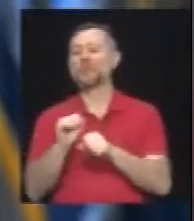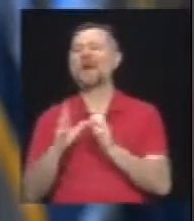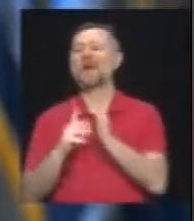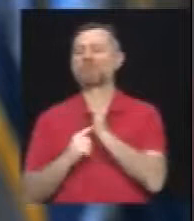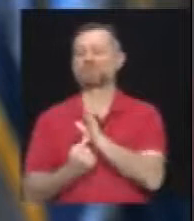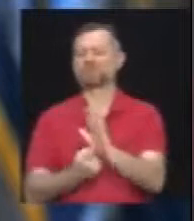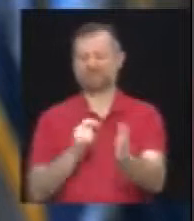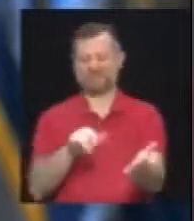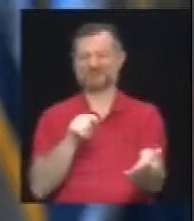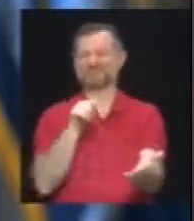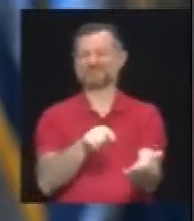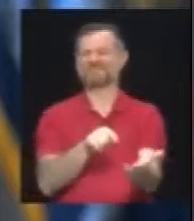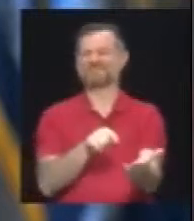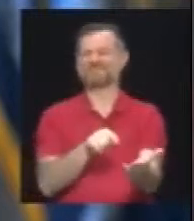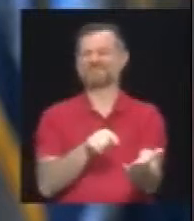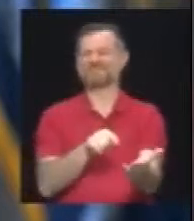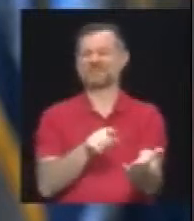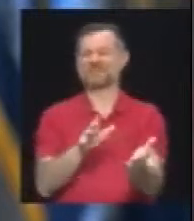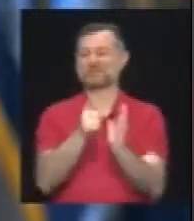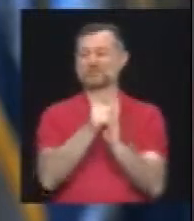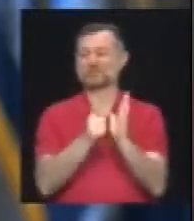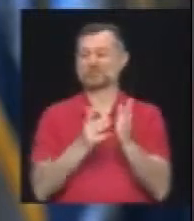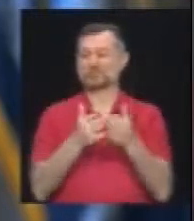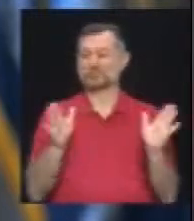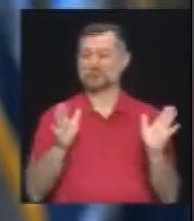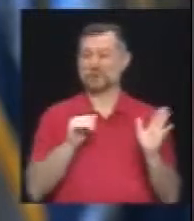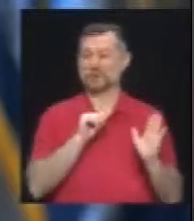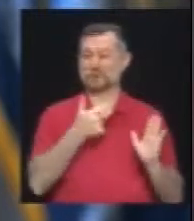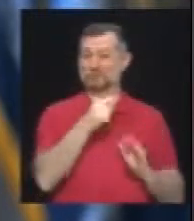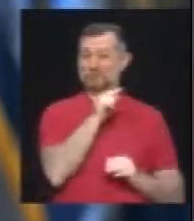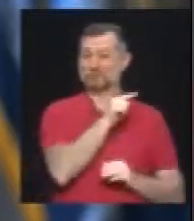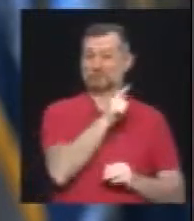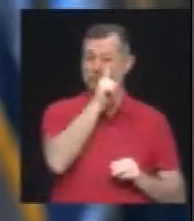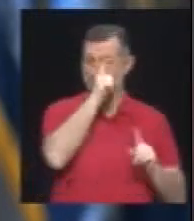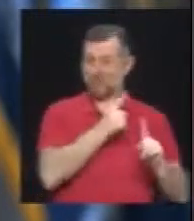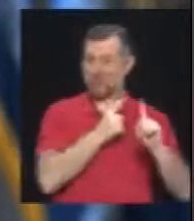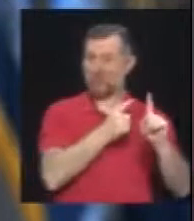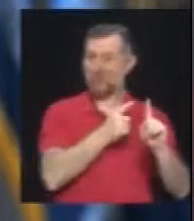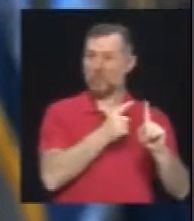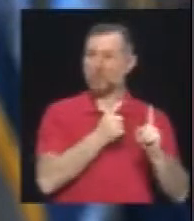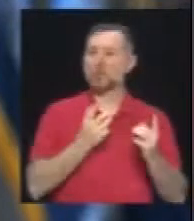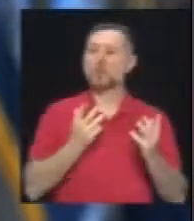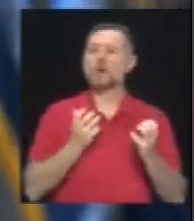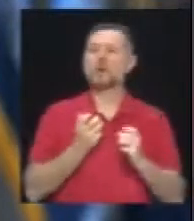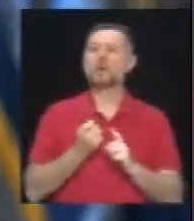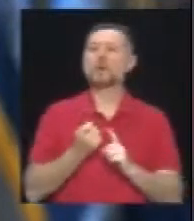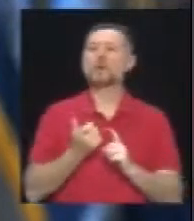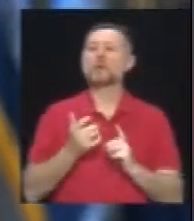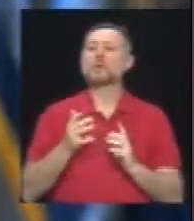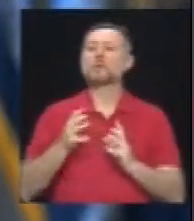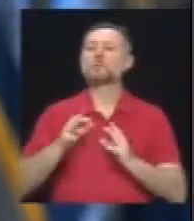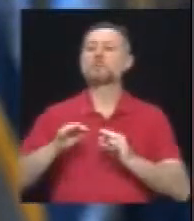report was designed to be a political firecracker on an explosive topic, and